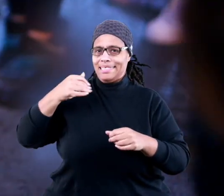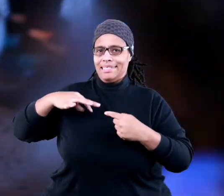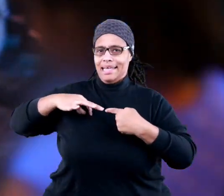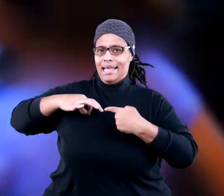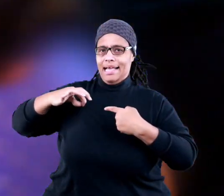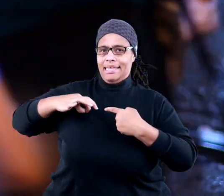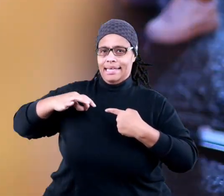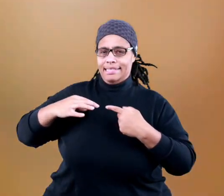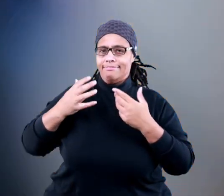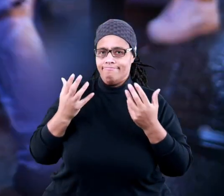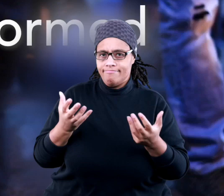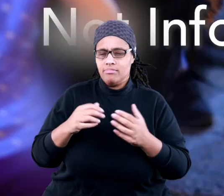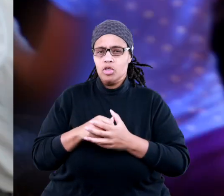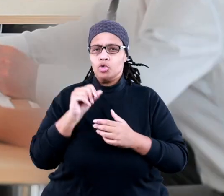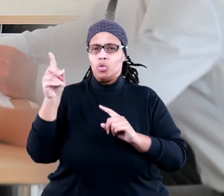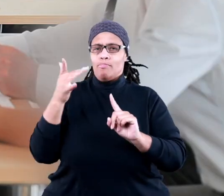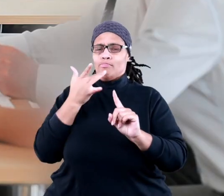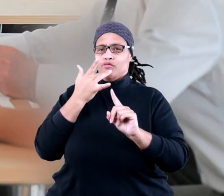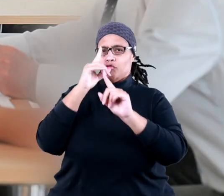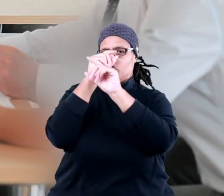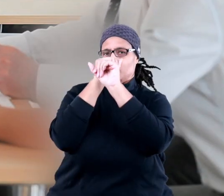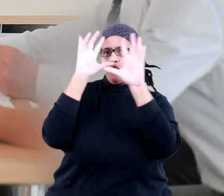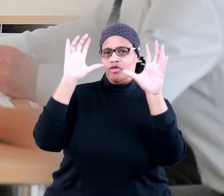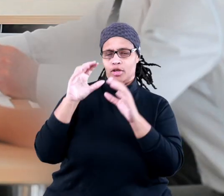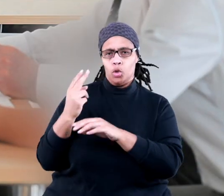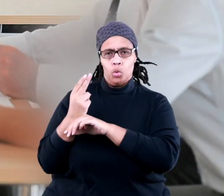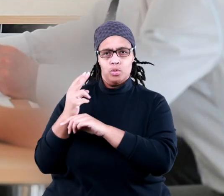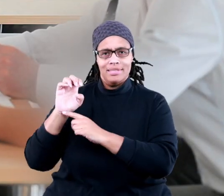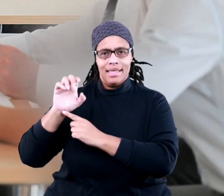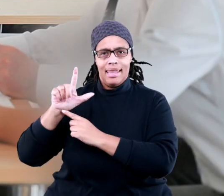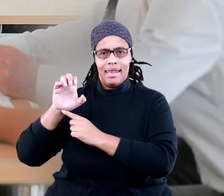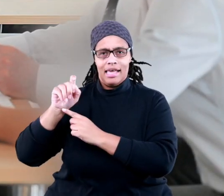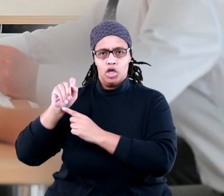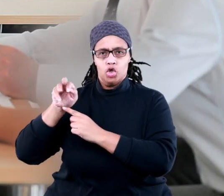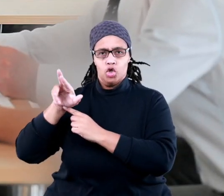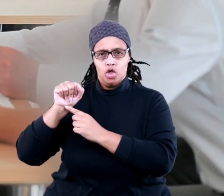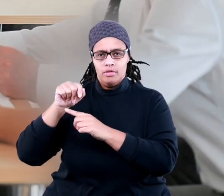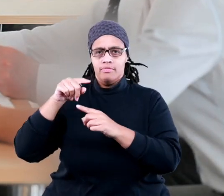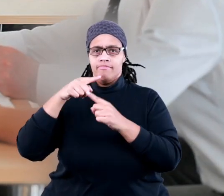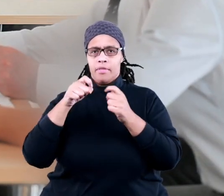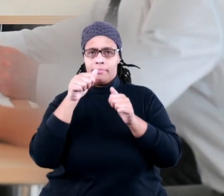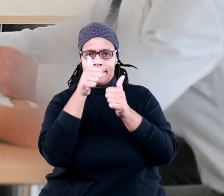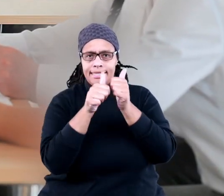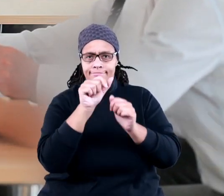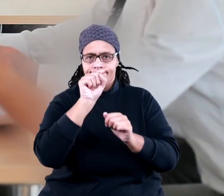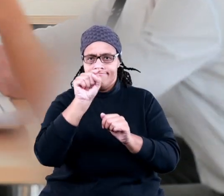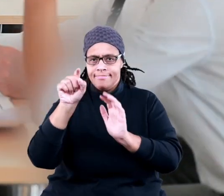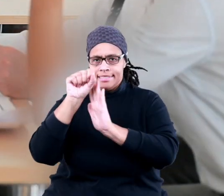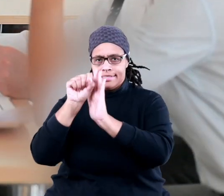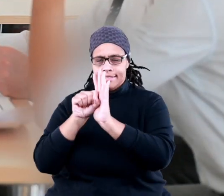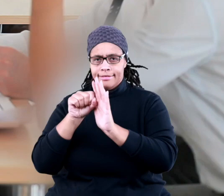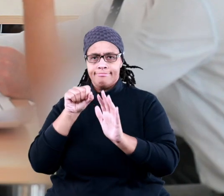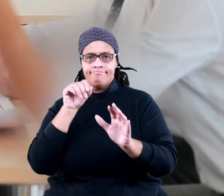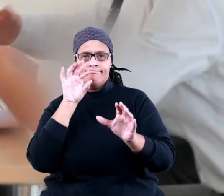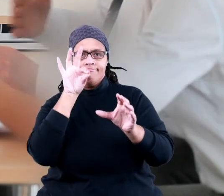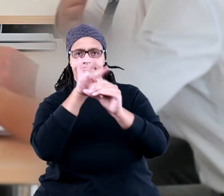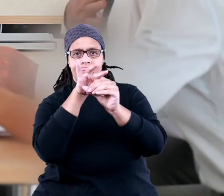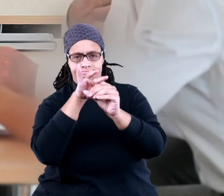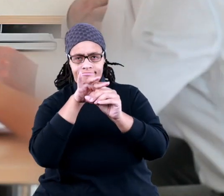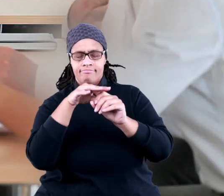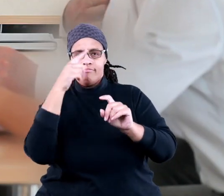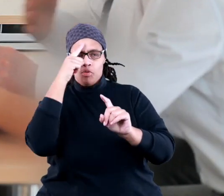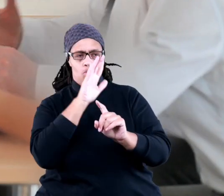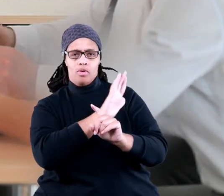to select the best candidate. So they preferred the idea of using electors from each state to choose on behalf